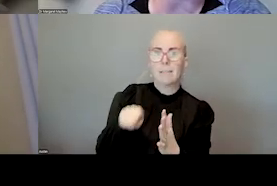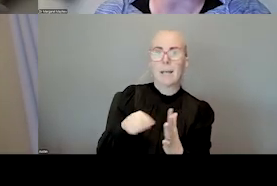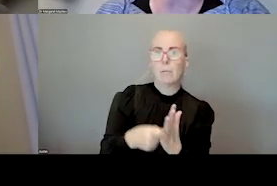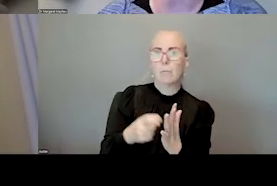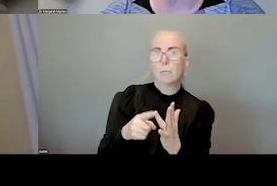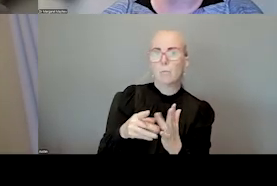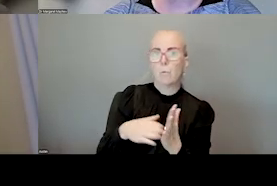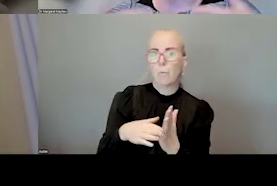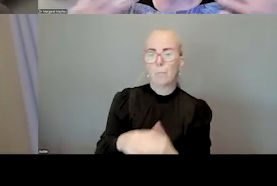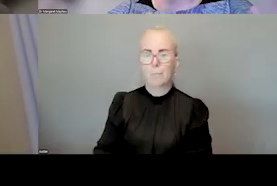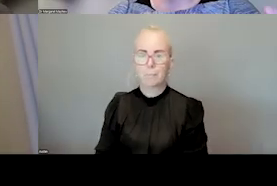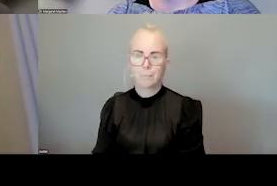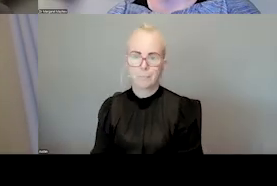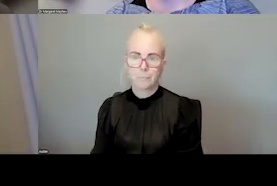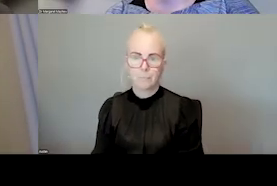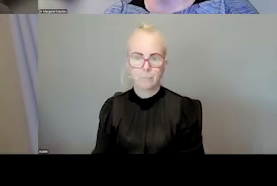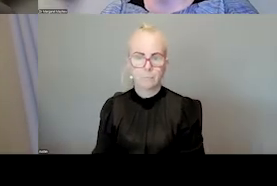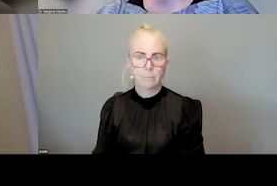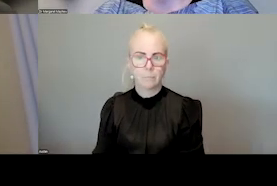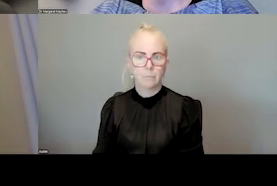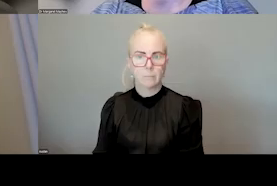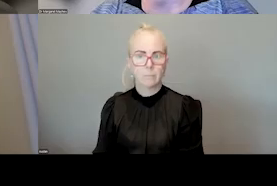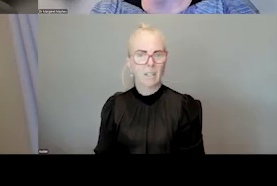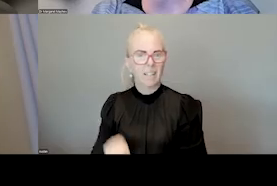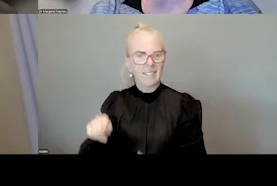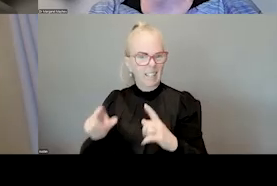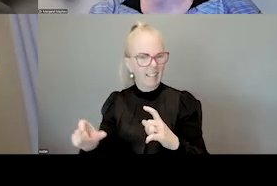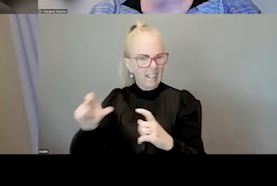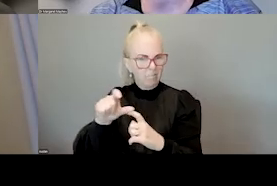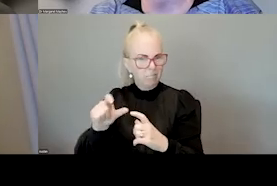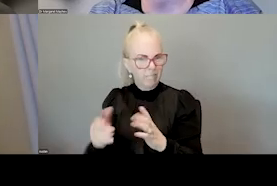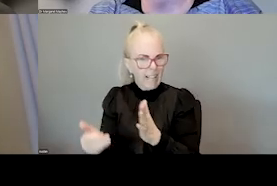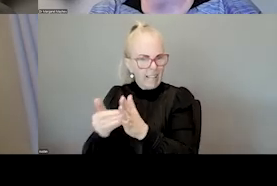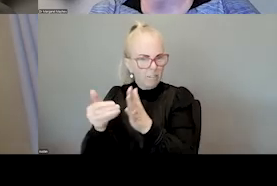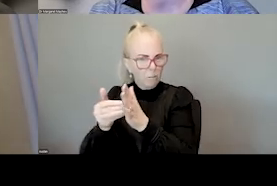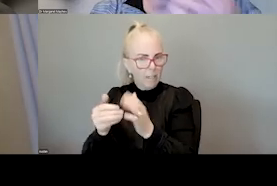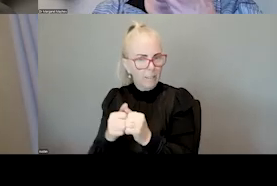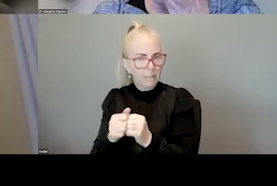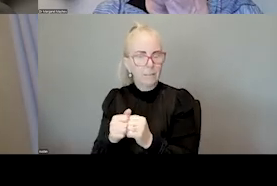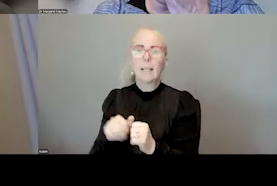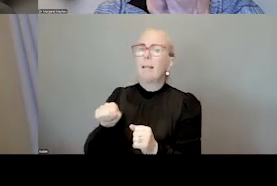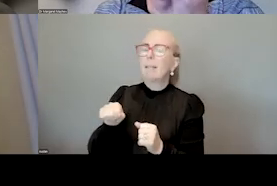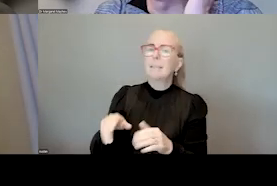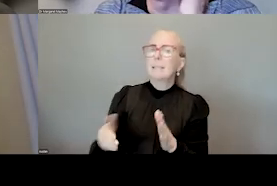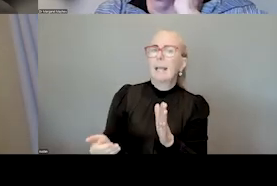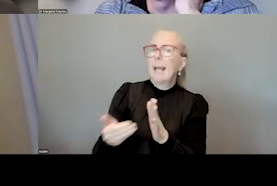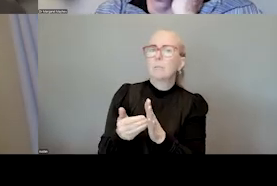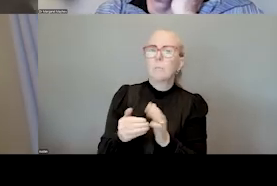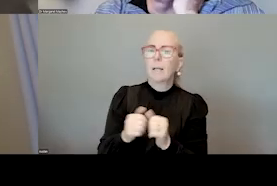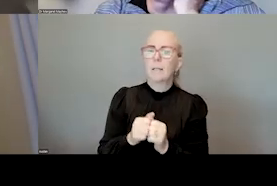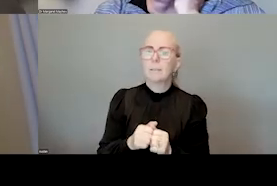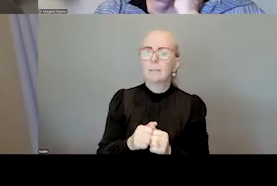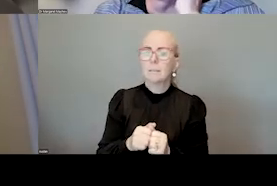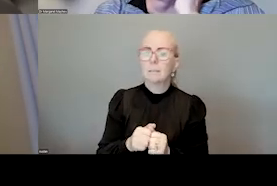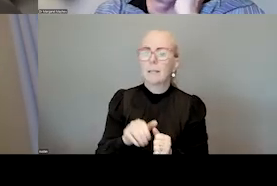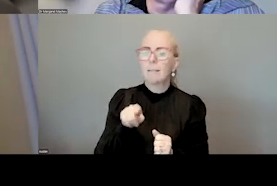is this just stuff that we'd make on top of the grant? Um, no, so this would be on top of the grant. yeah, We wouldn't put the grant itself